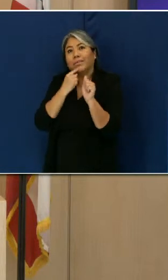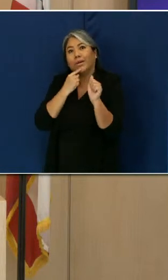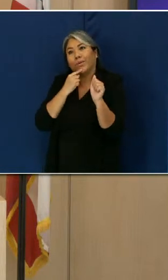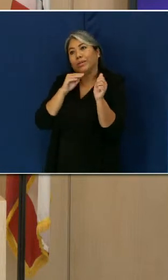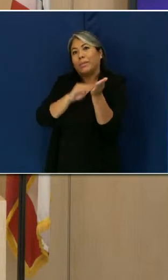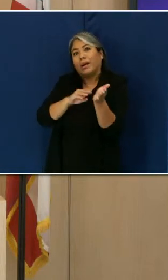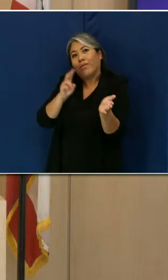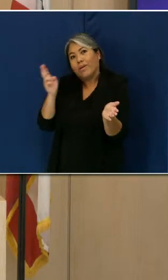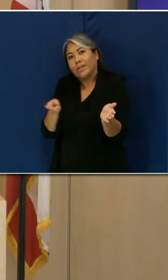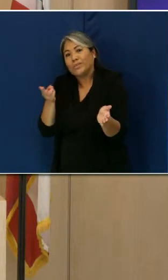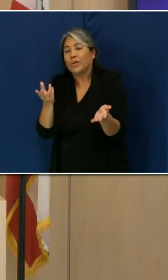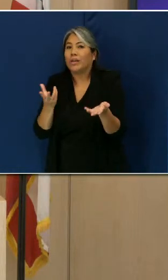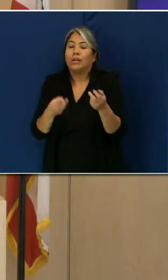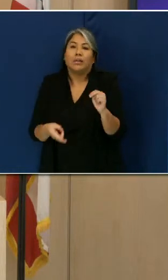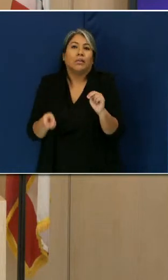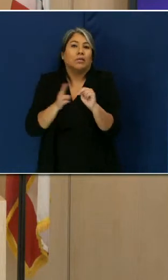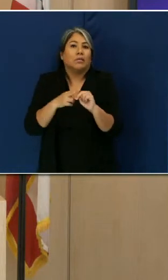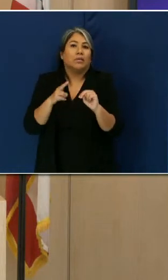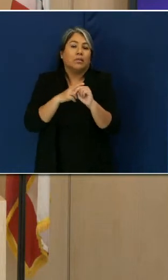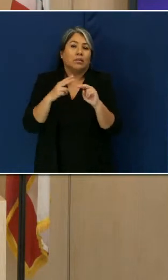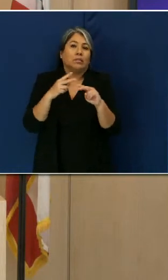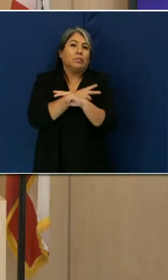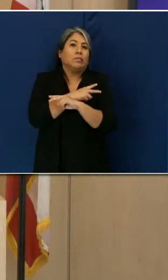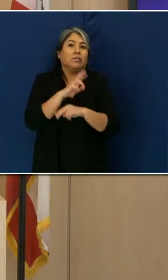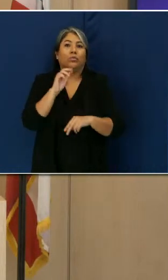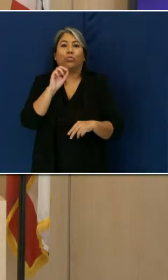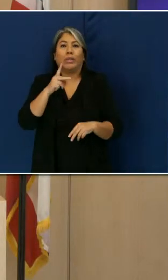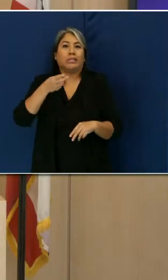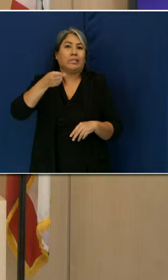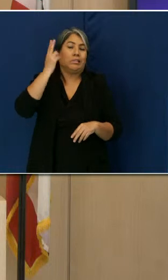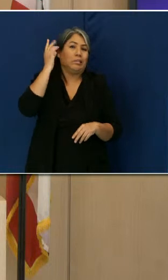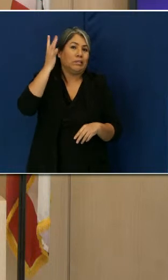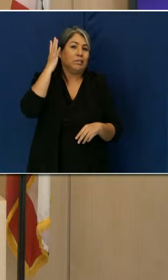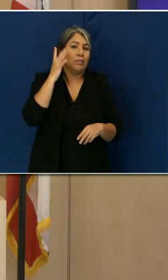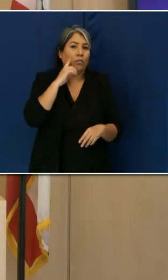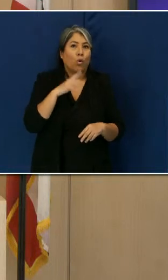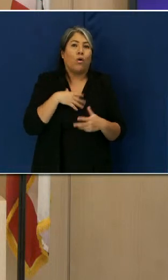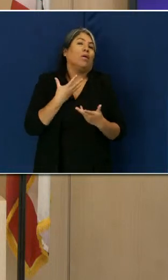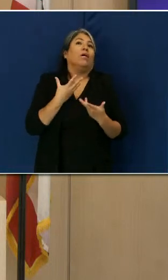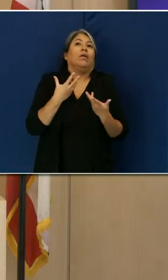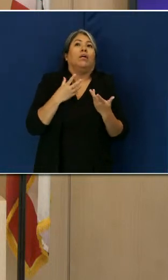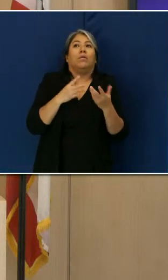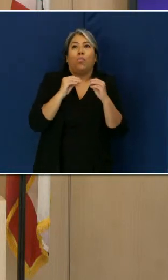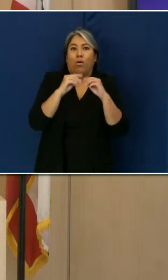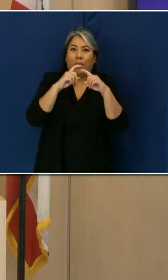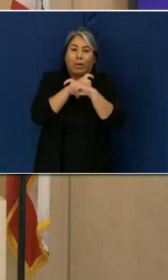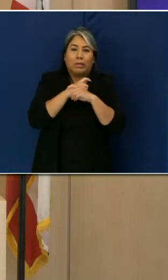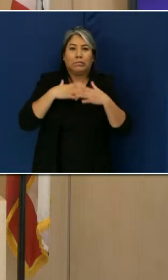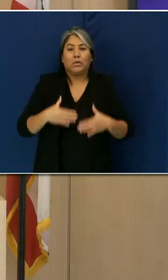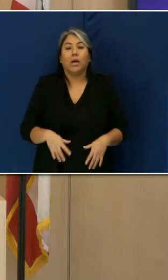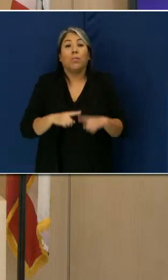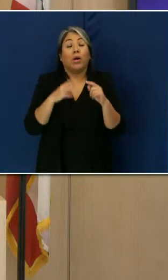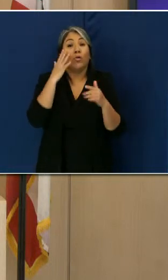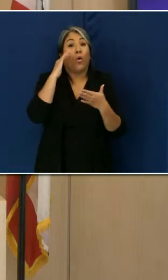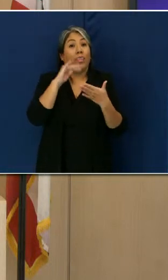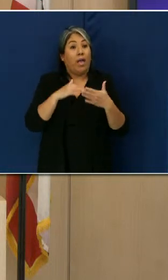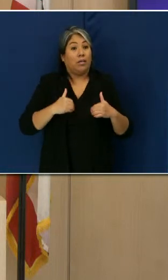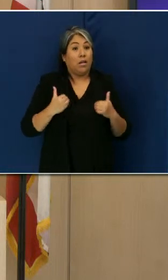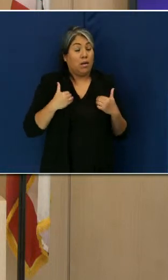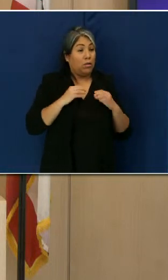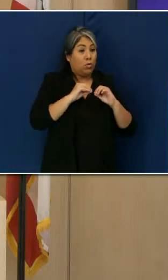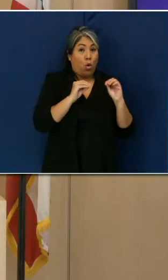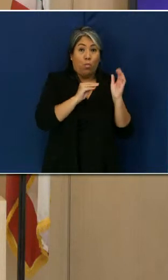increases one's a risk for developing complications, but we know that younger individuals with no underlying